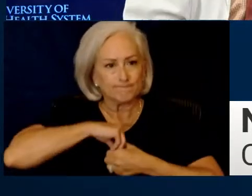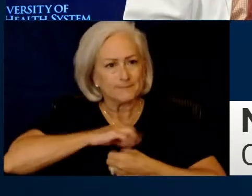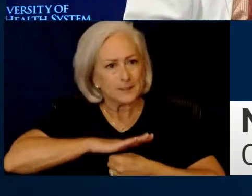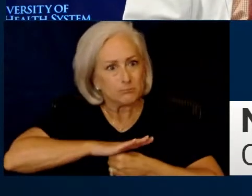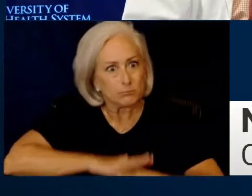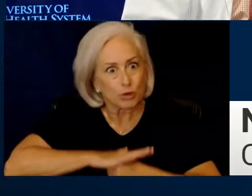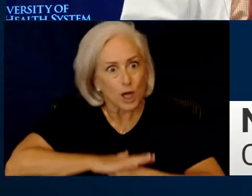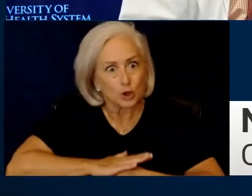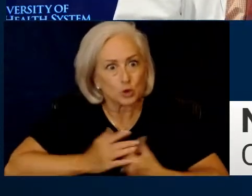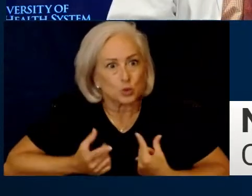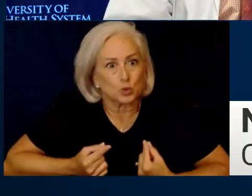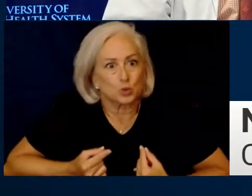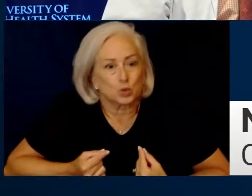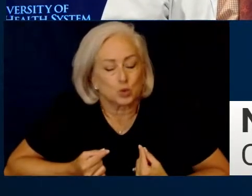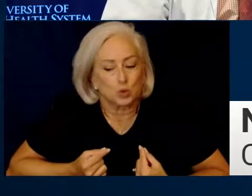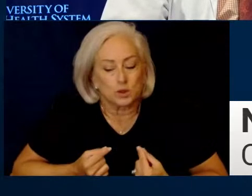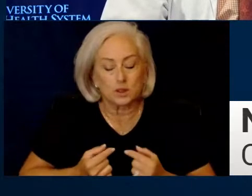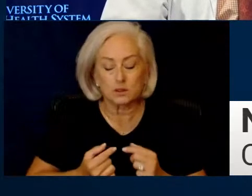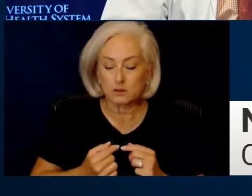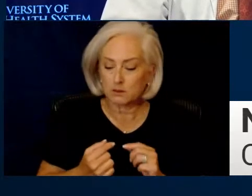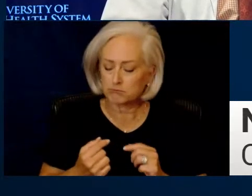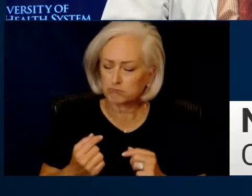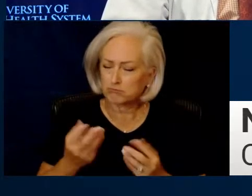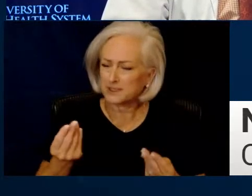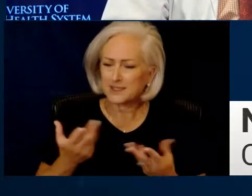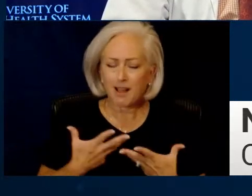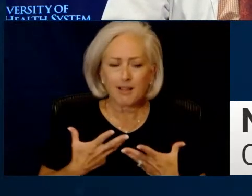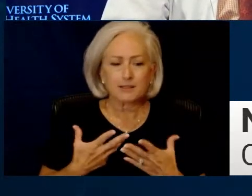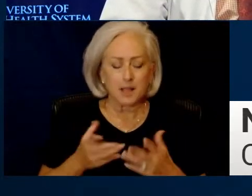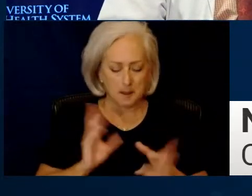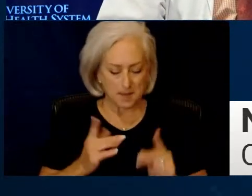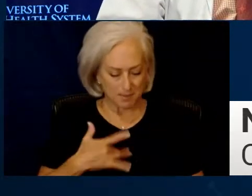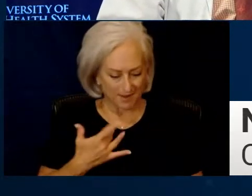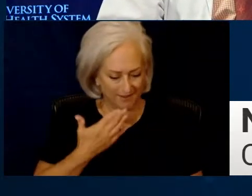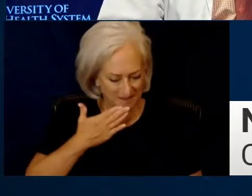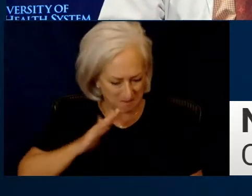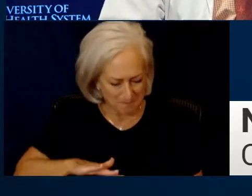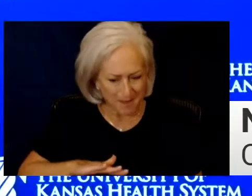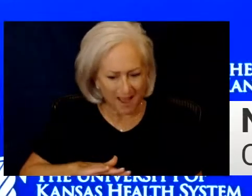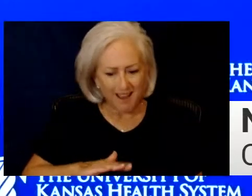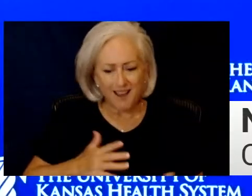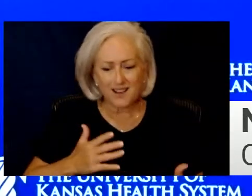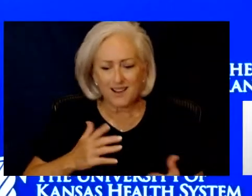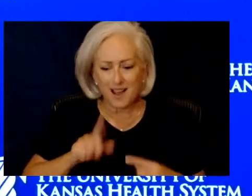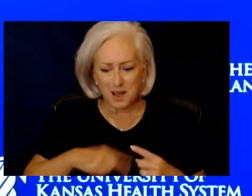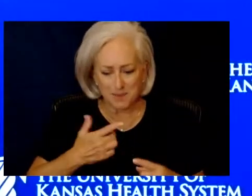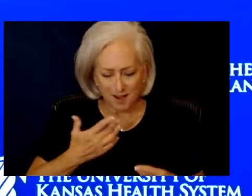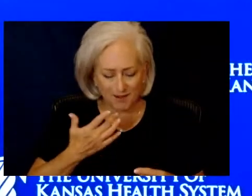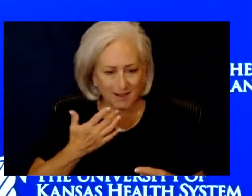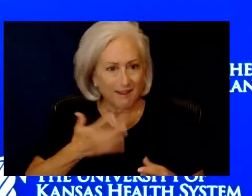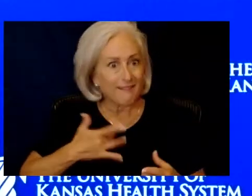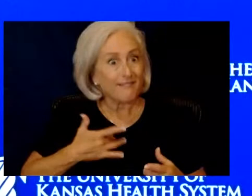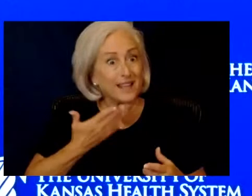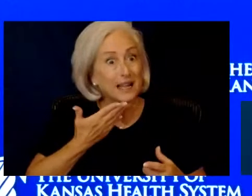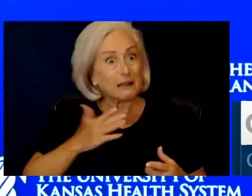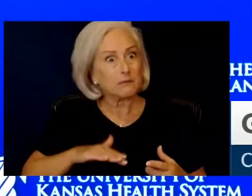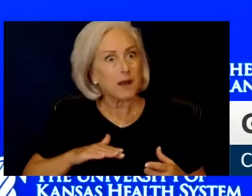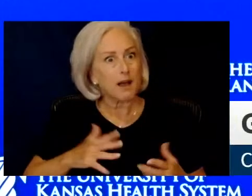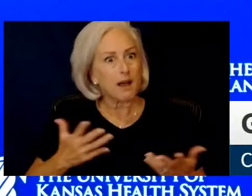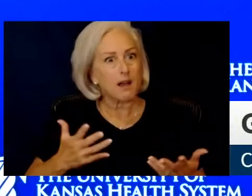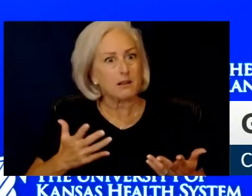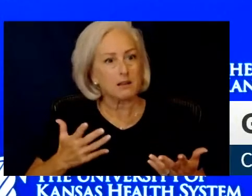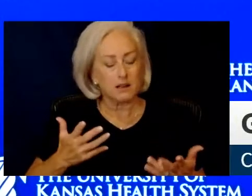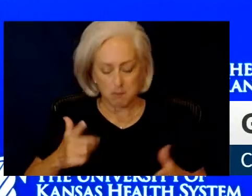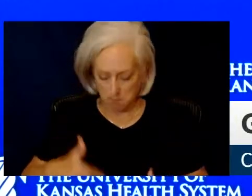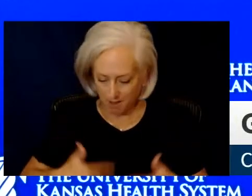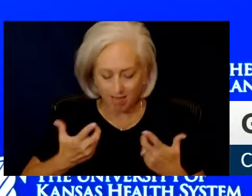for feeling bad, but the reality is life is hard. Life's very hard, especially in the last 2.5 years, really clear evidence